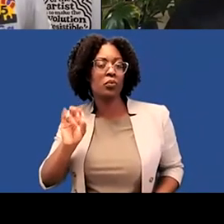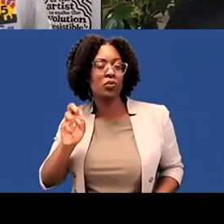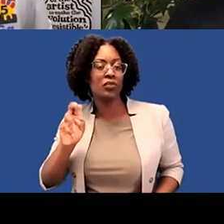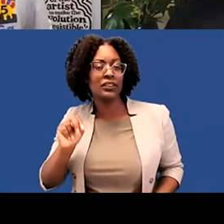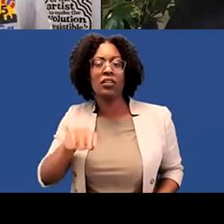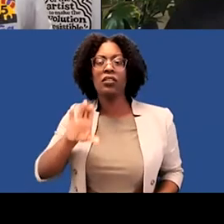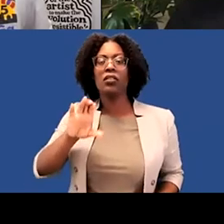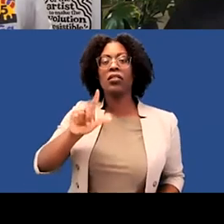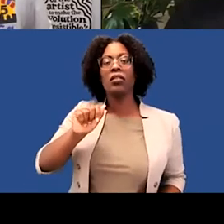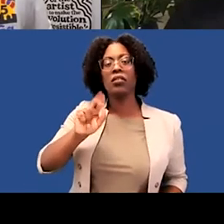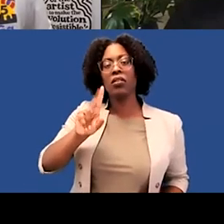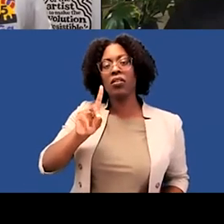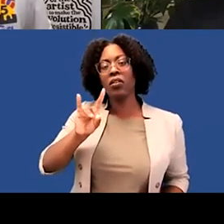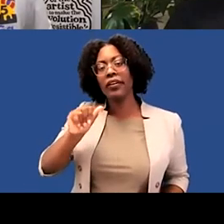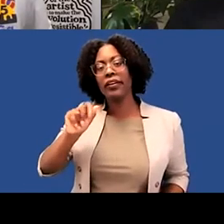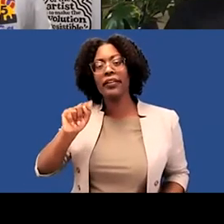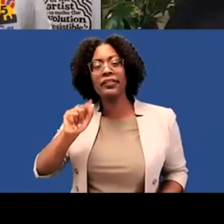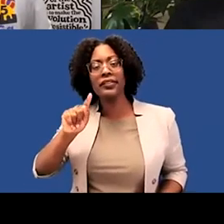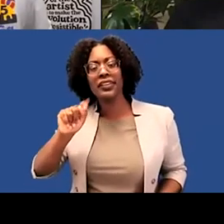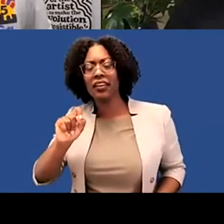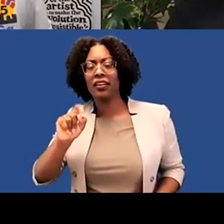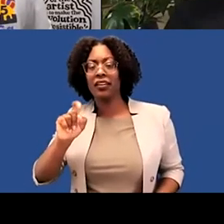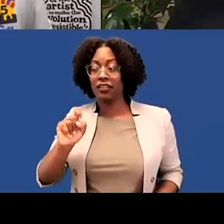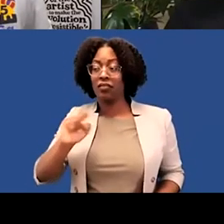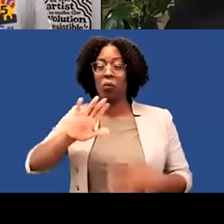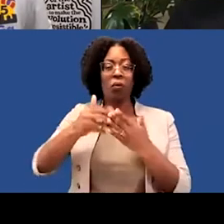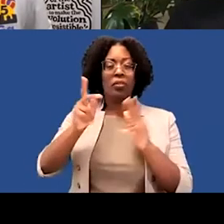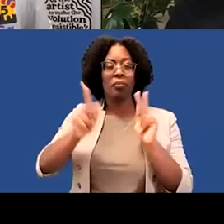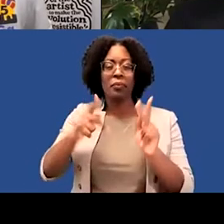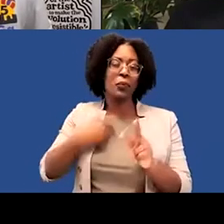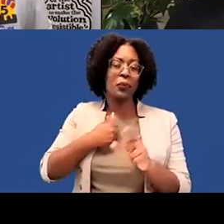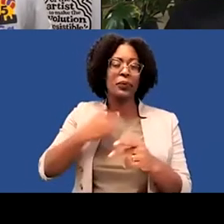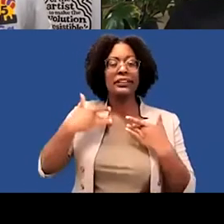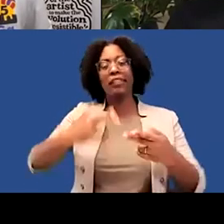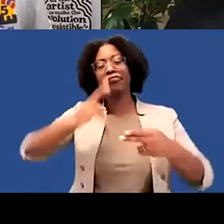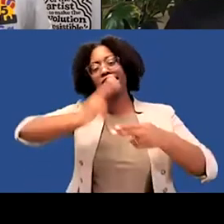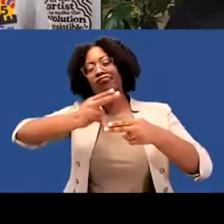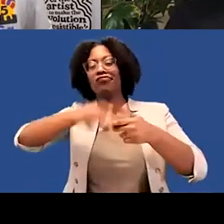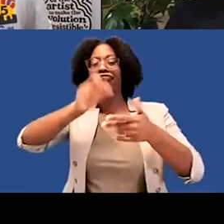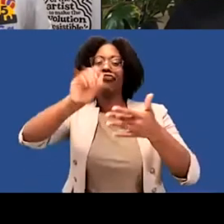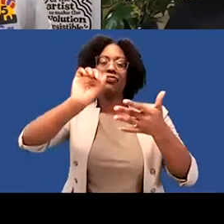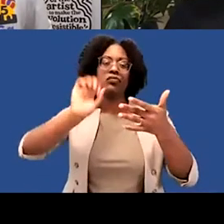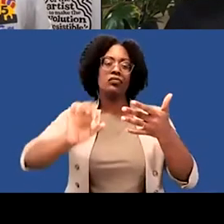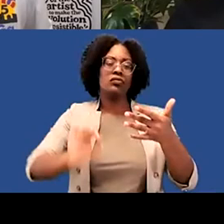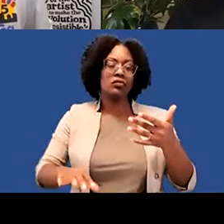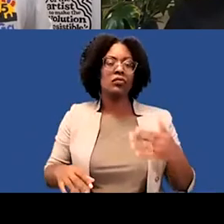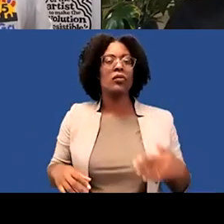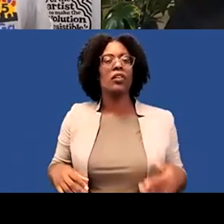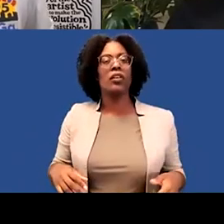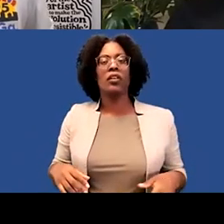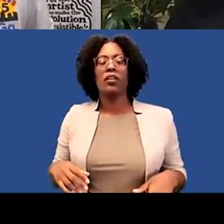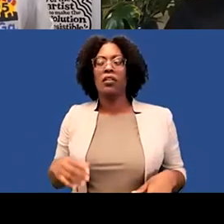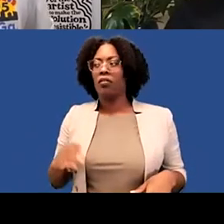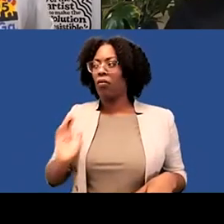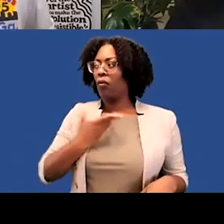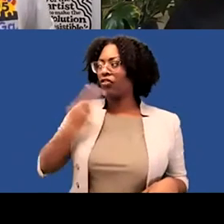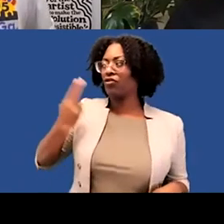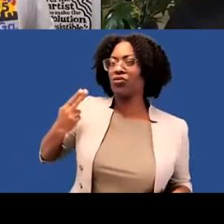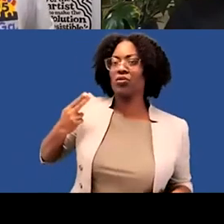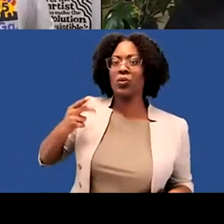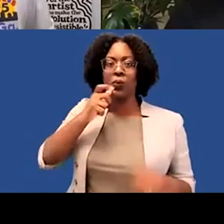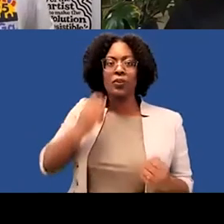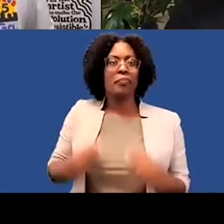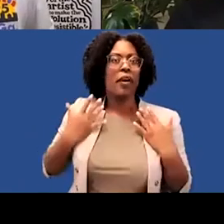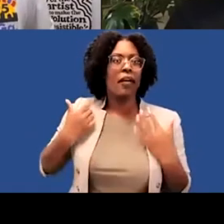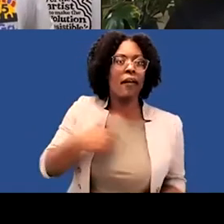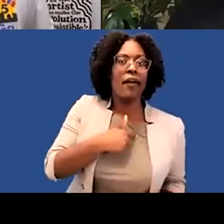people that we reference in the acknowledgments that we were trying to come up afterwards and the people that inspired us, Thelma Golden. You know, I